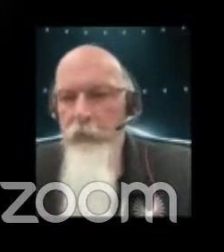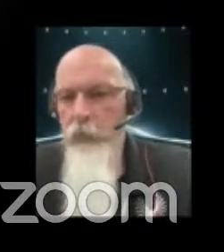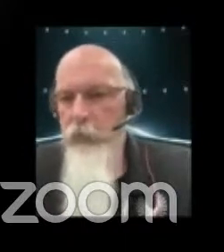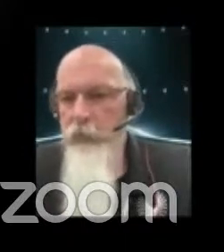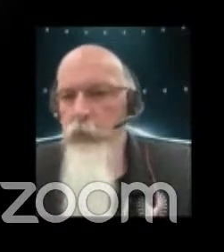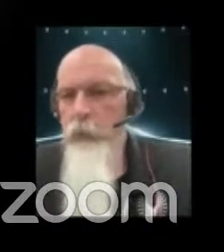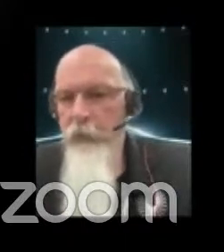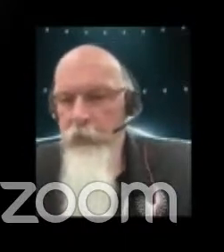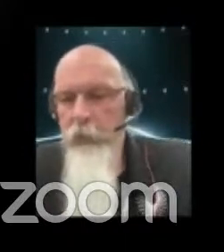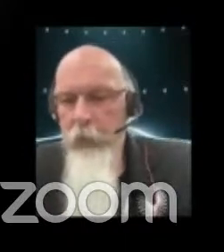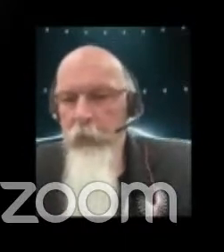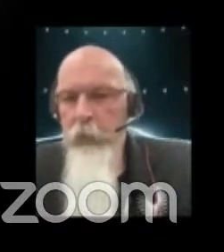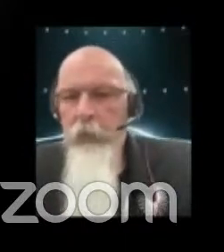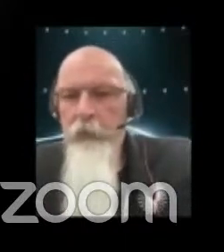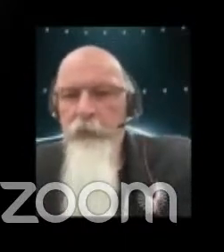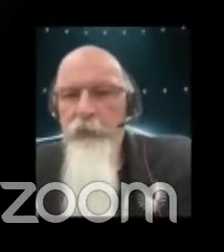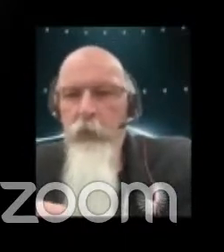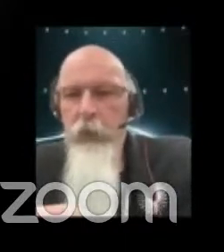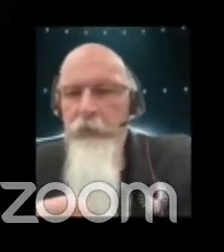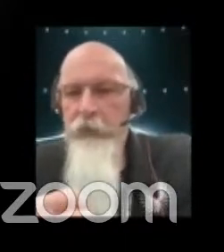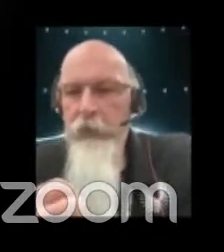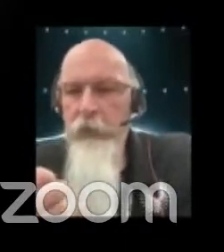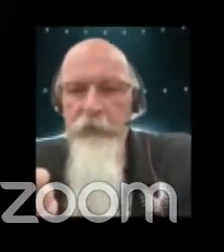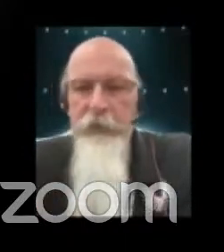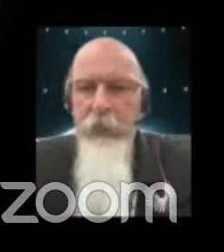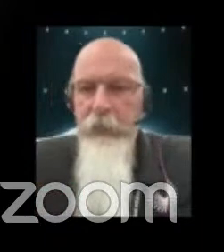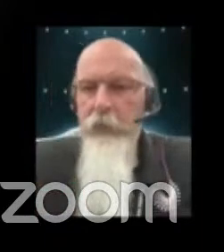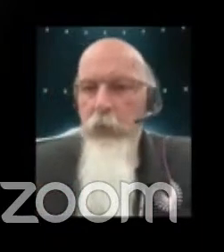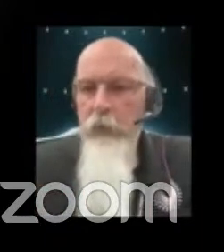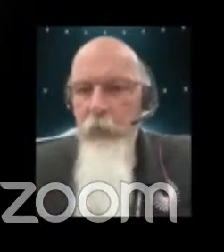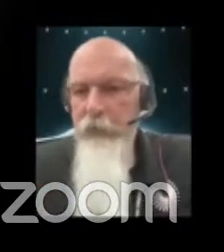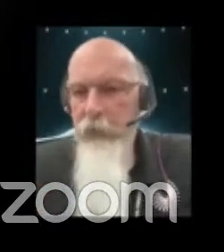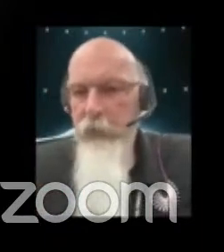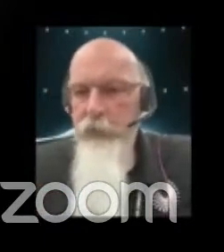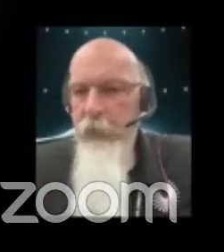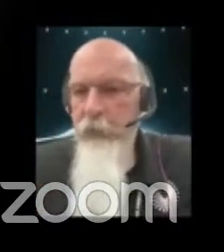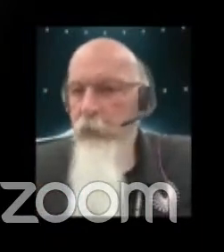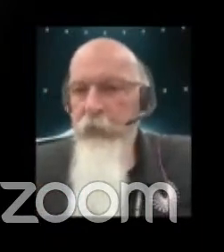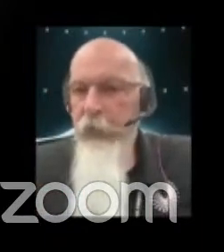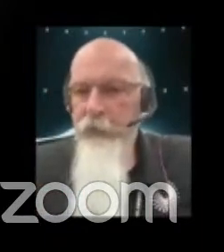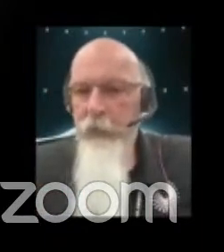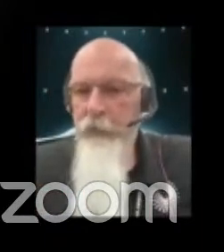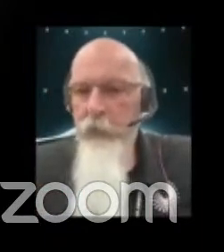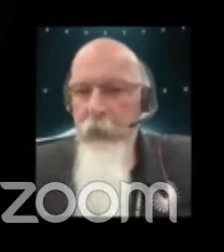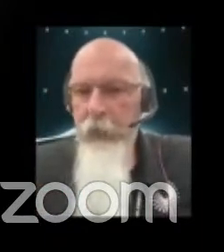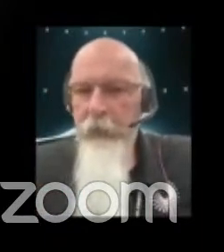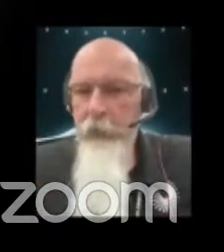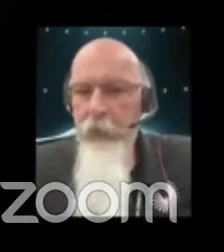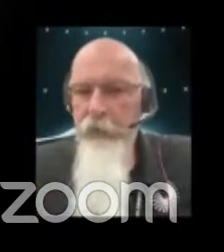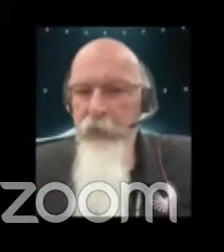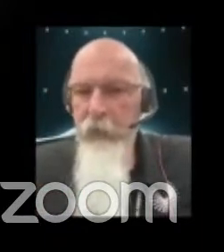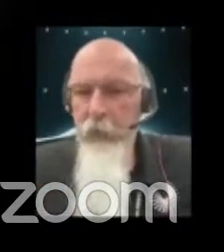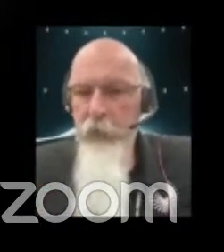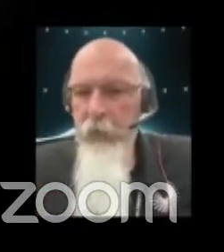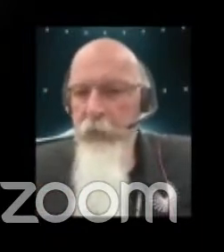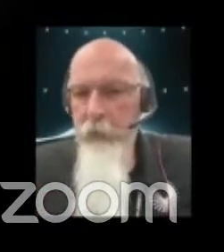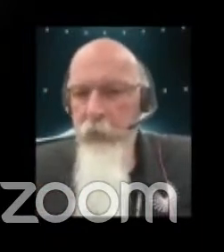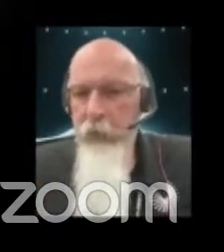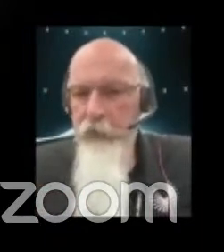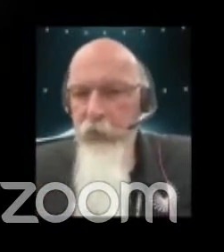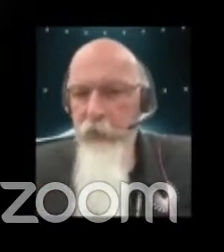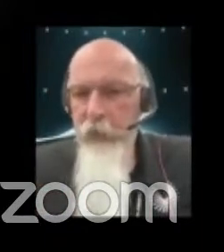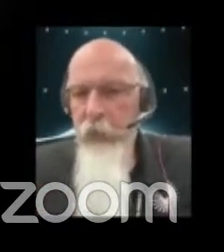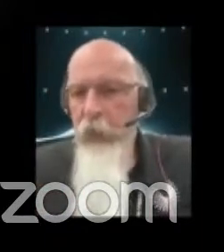the four different ways it wasn't a supervised learning so it's a it's a technique where basically it's trained on a data set so I'm going to give you a data set I'm going to